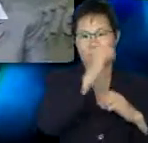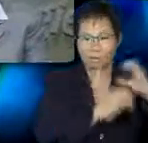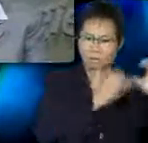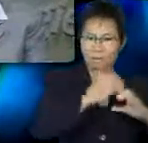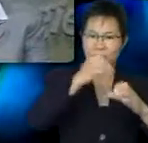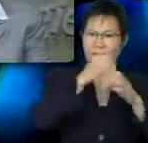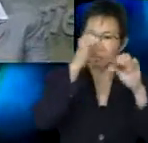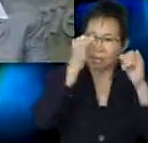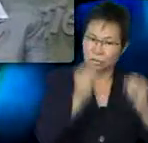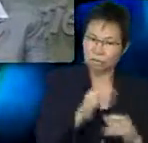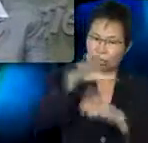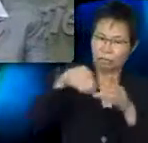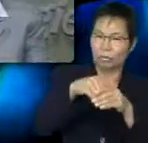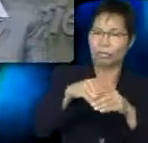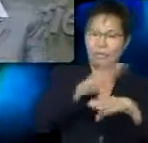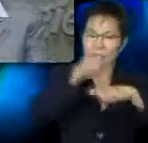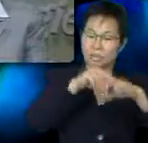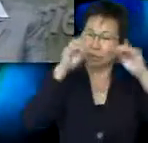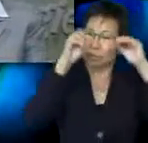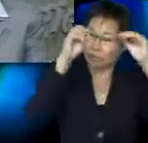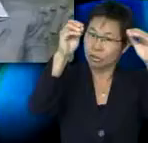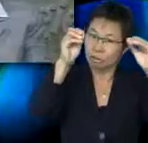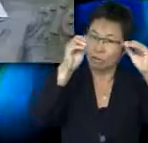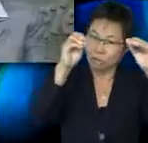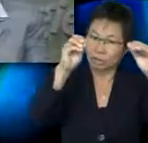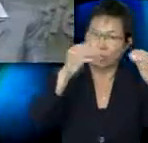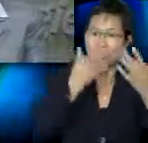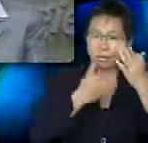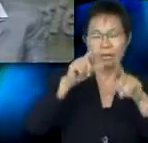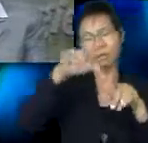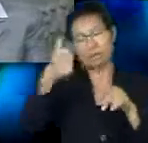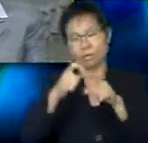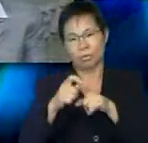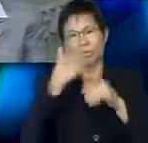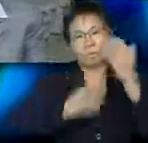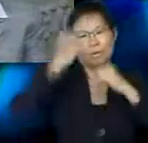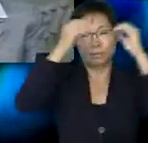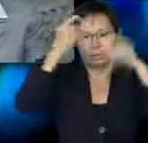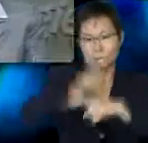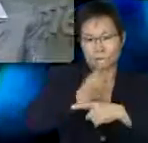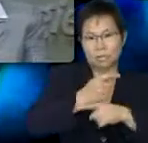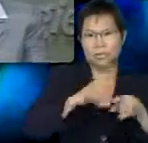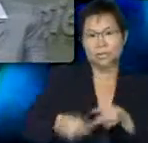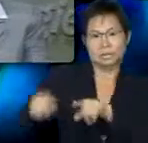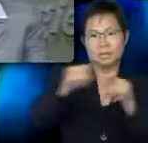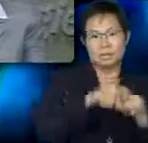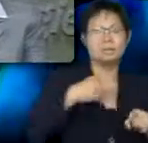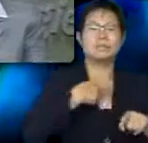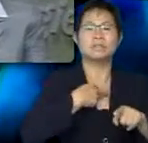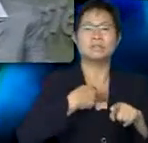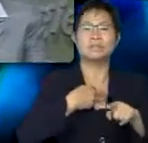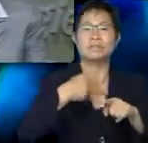nature of teaching. In other words, best practice is synonymous with good, sound